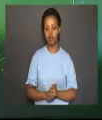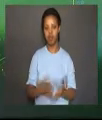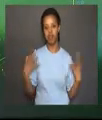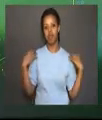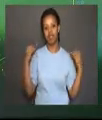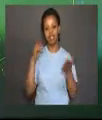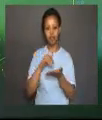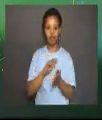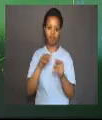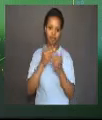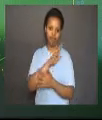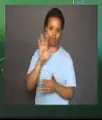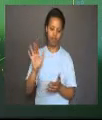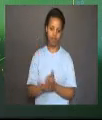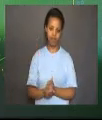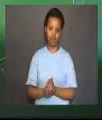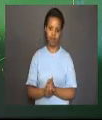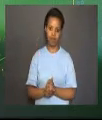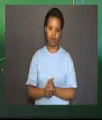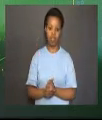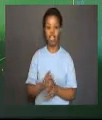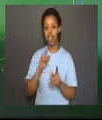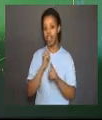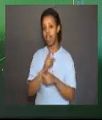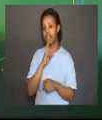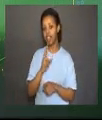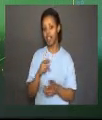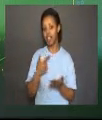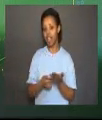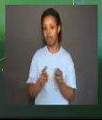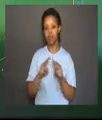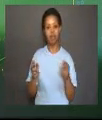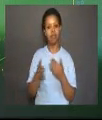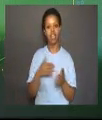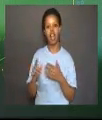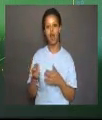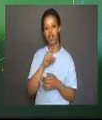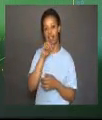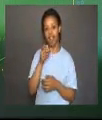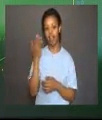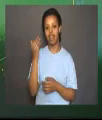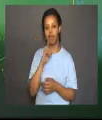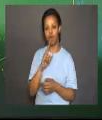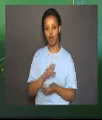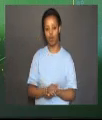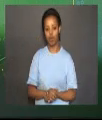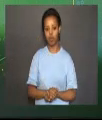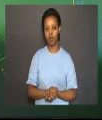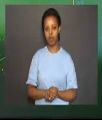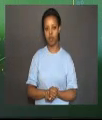Hello again, everyone. I am sure this was a simple activity for